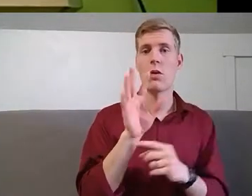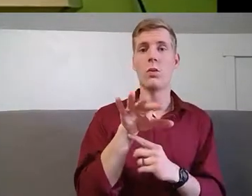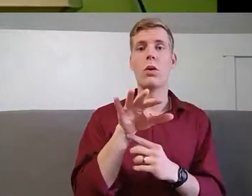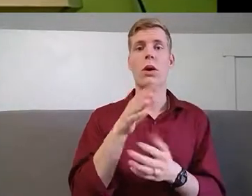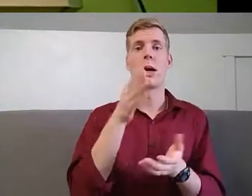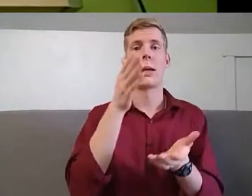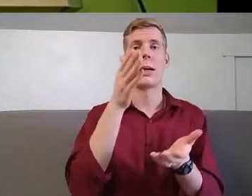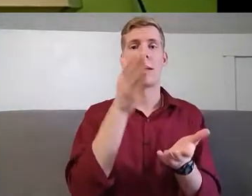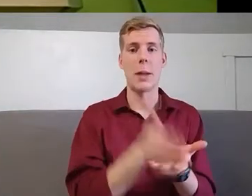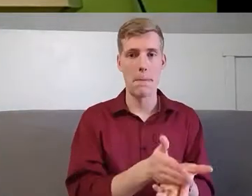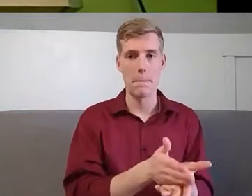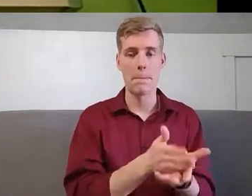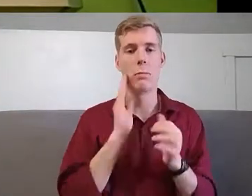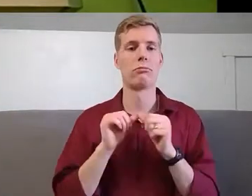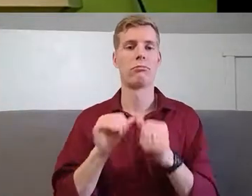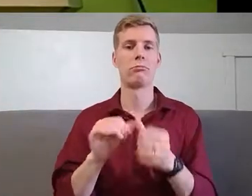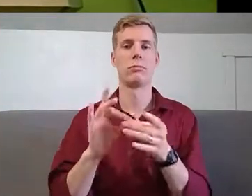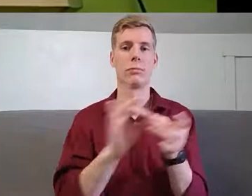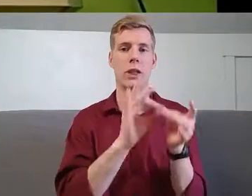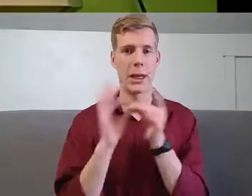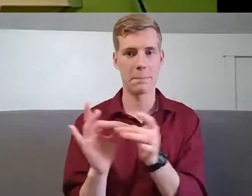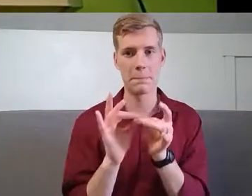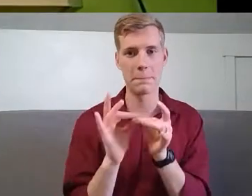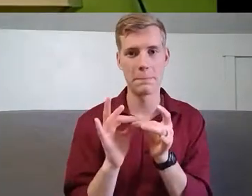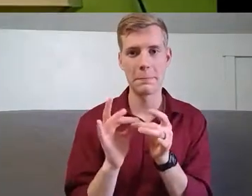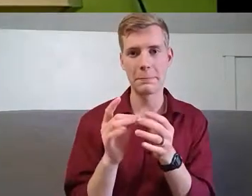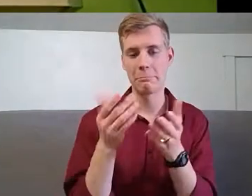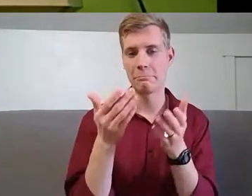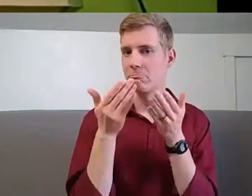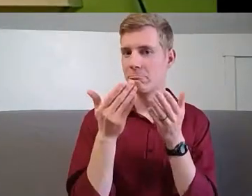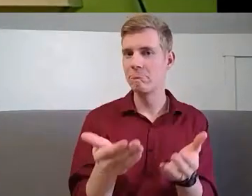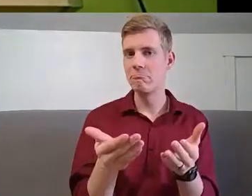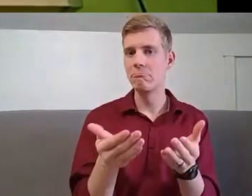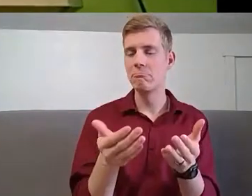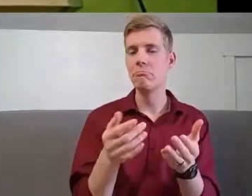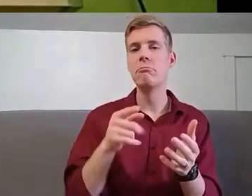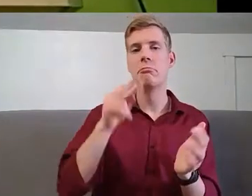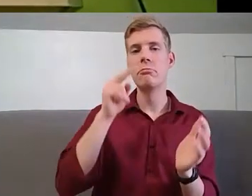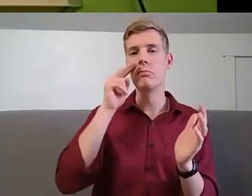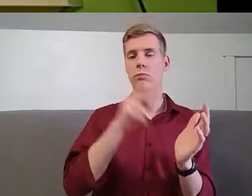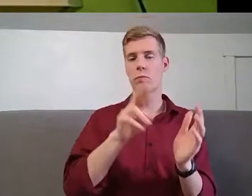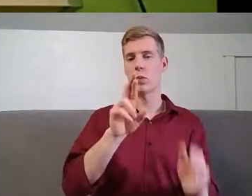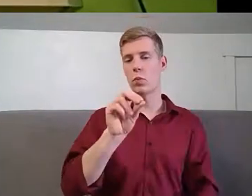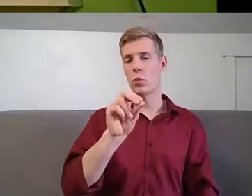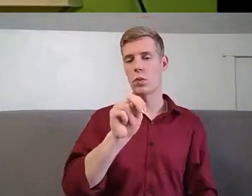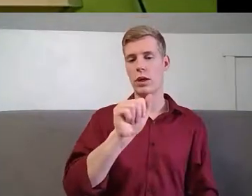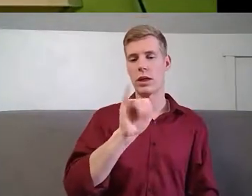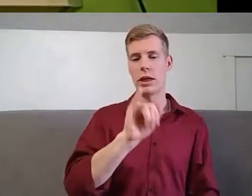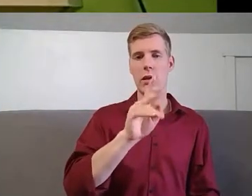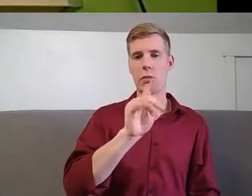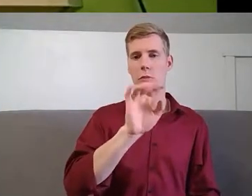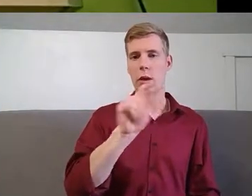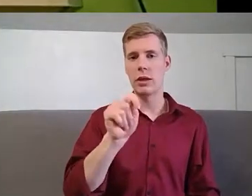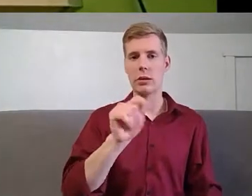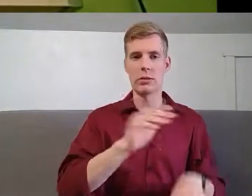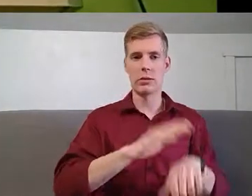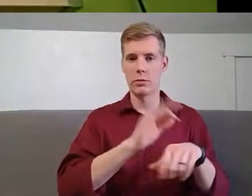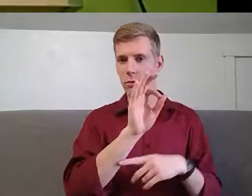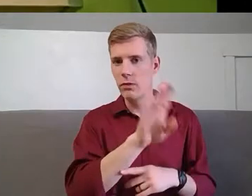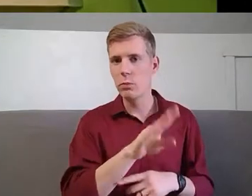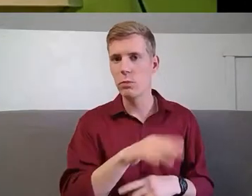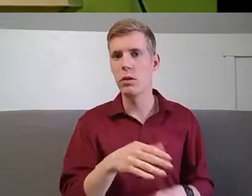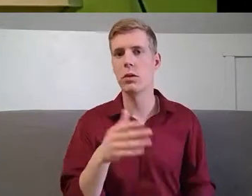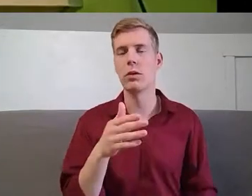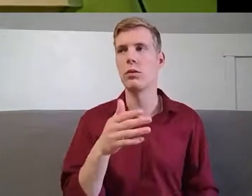and we connect with each other. So please check out on Ronay Brummett's teacher page on Facebook, or